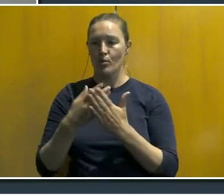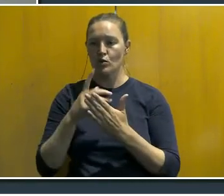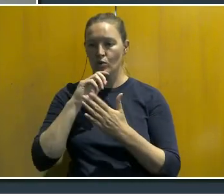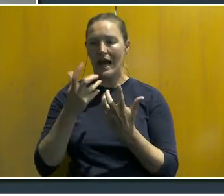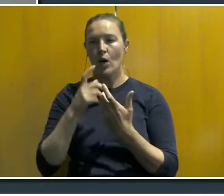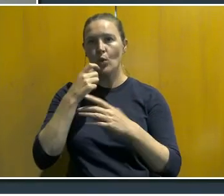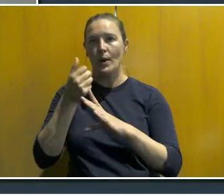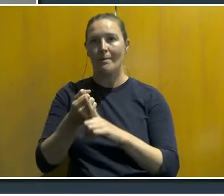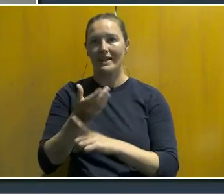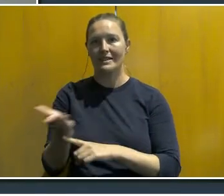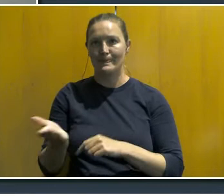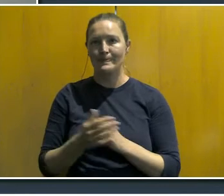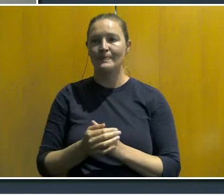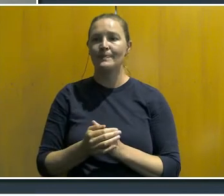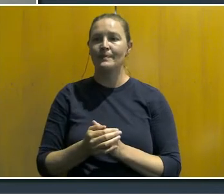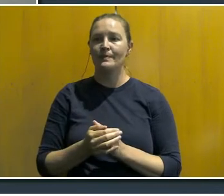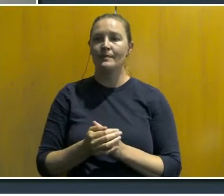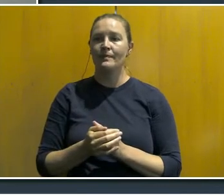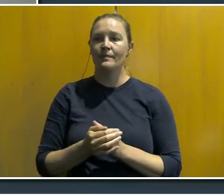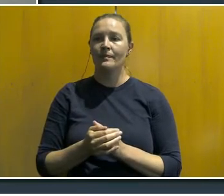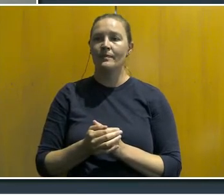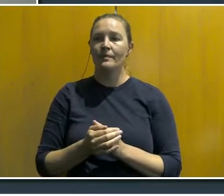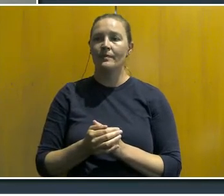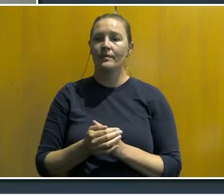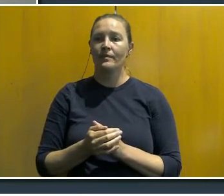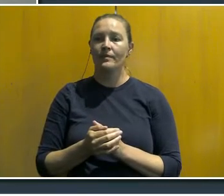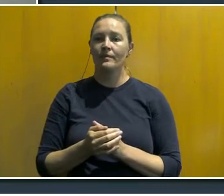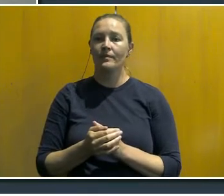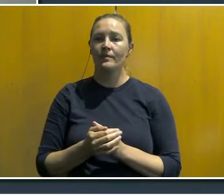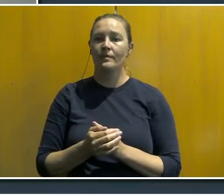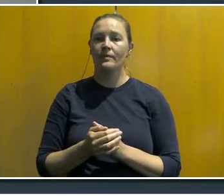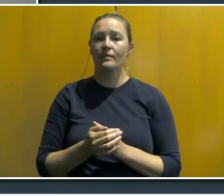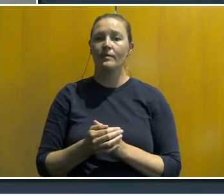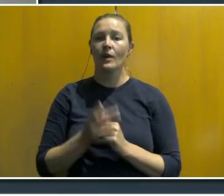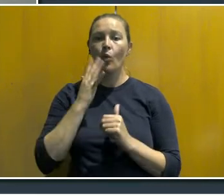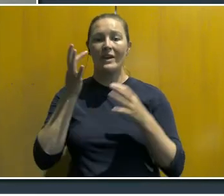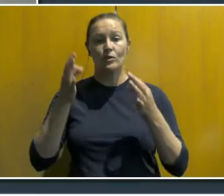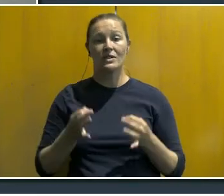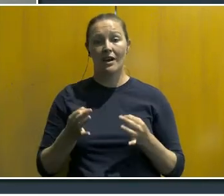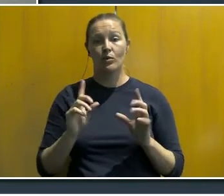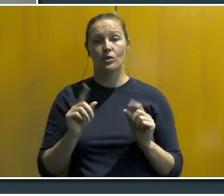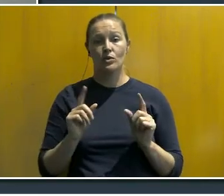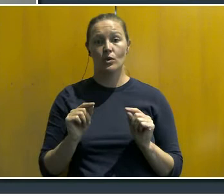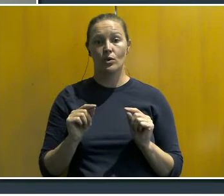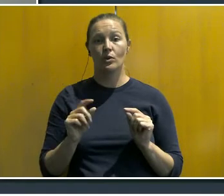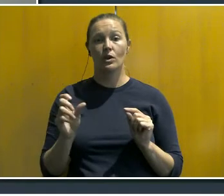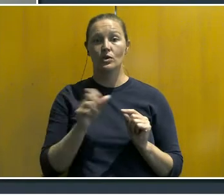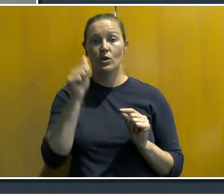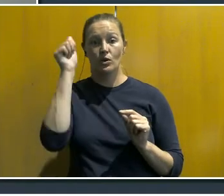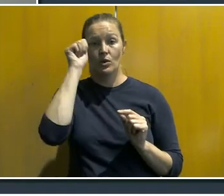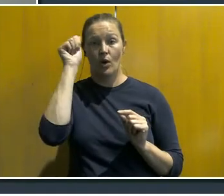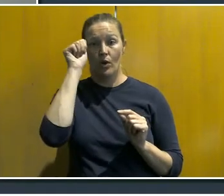are? In making decisions on recommendations, it is worth highlighting that the officer's report, including commentary